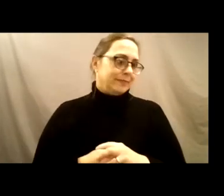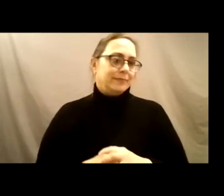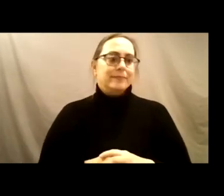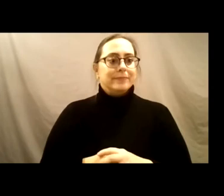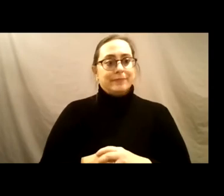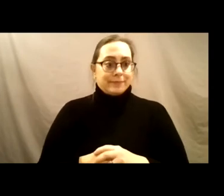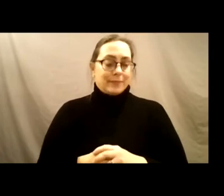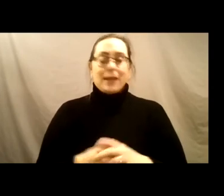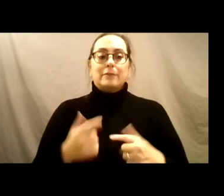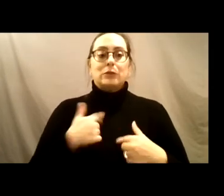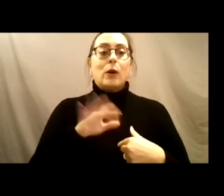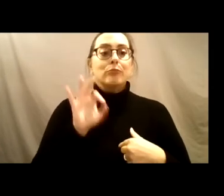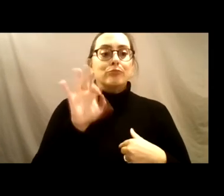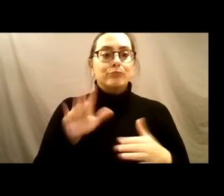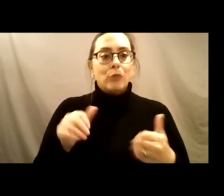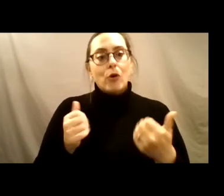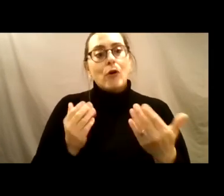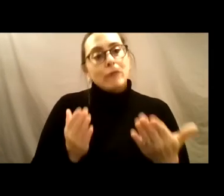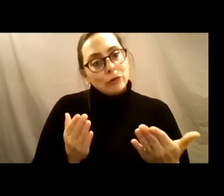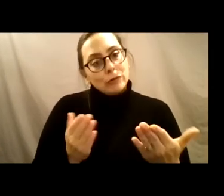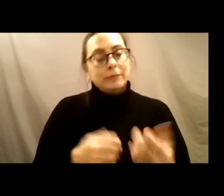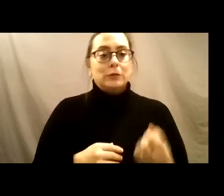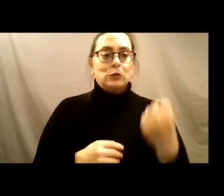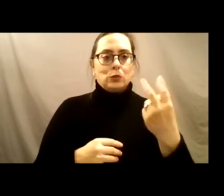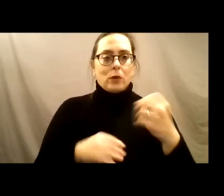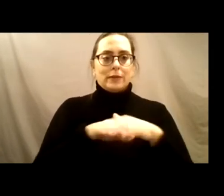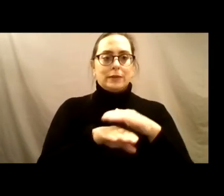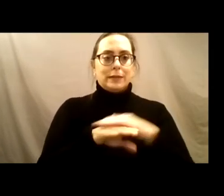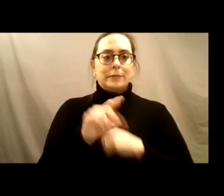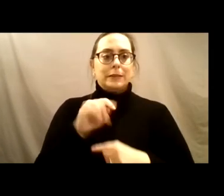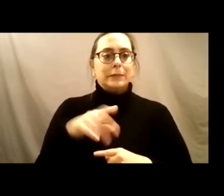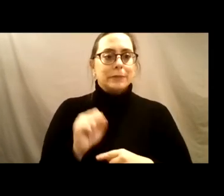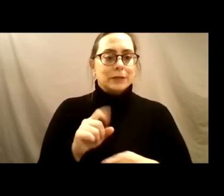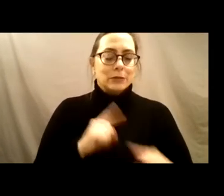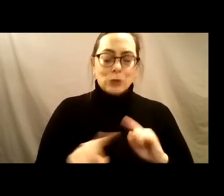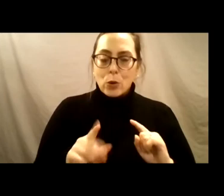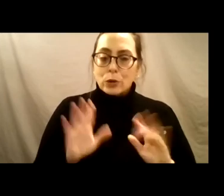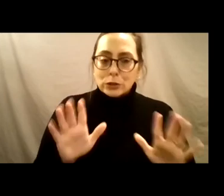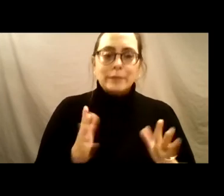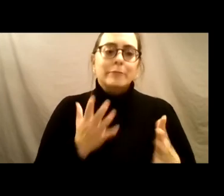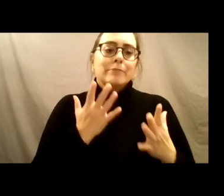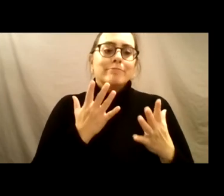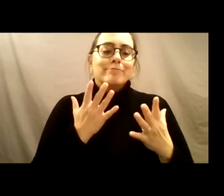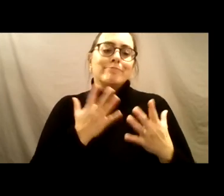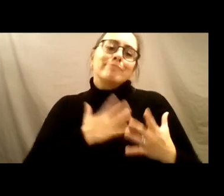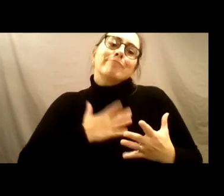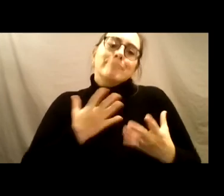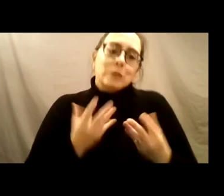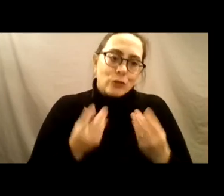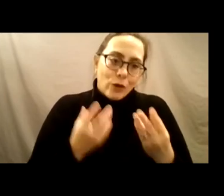Yeah, I just want to offer that to always just be gentle and care for yourselves when you can, and drink